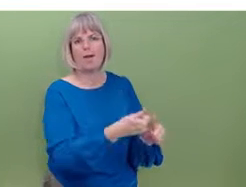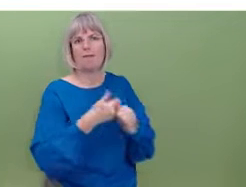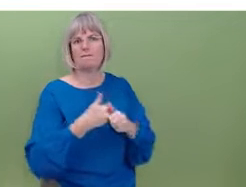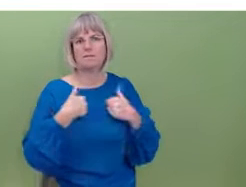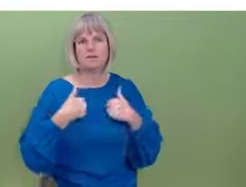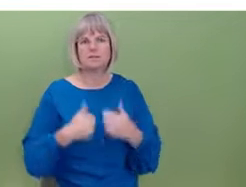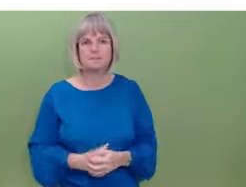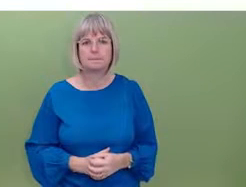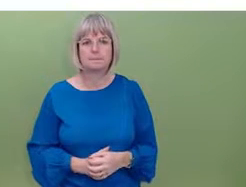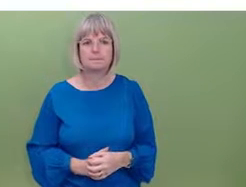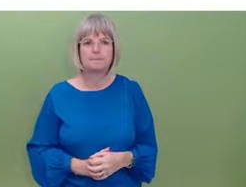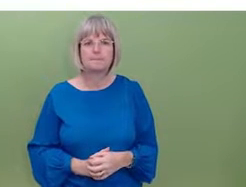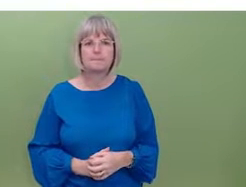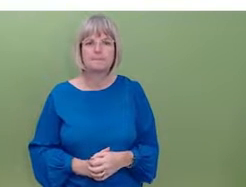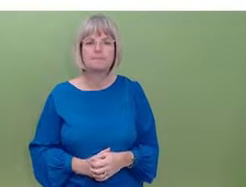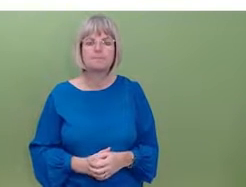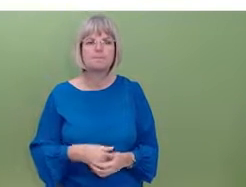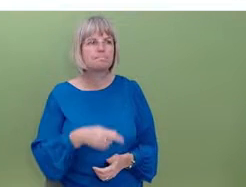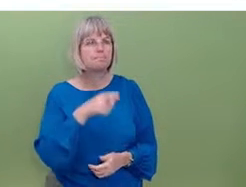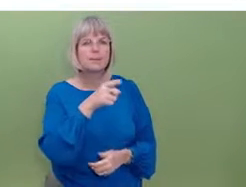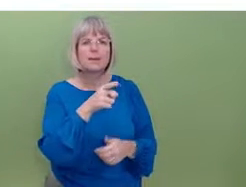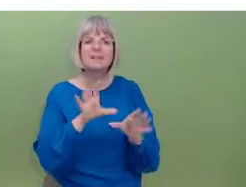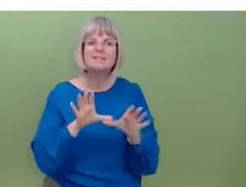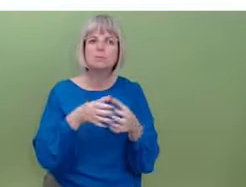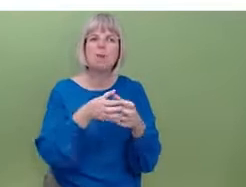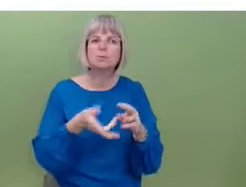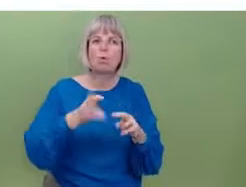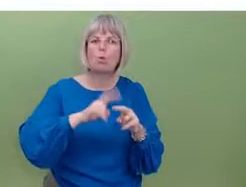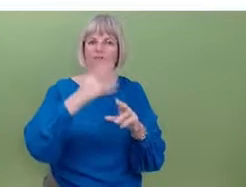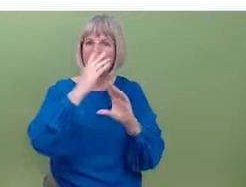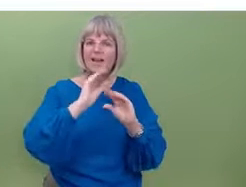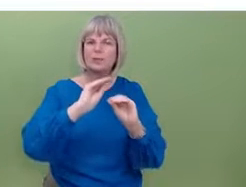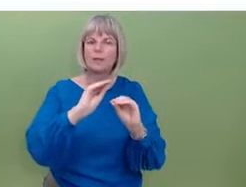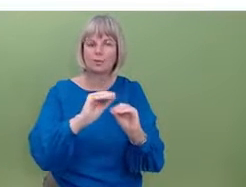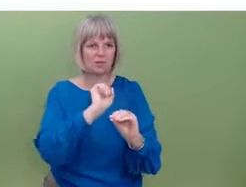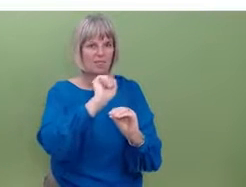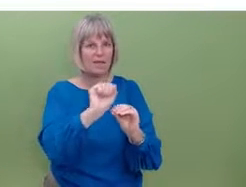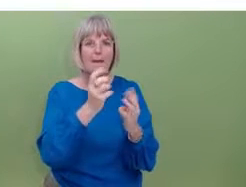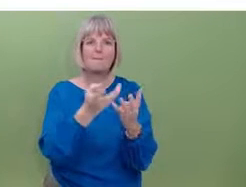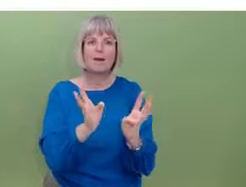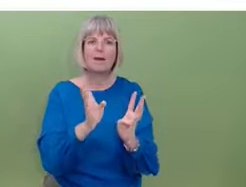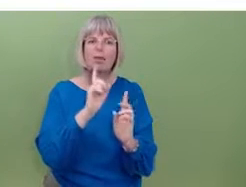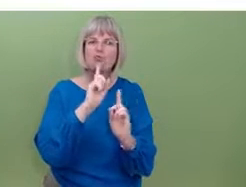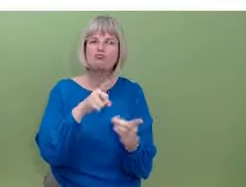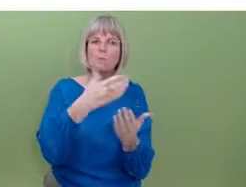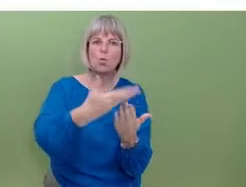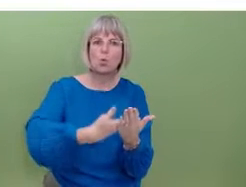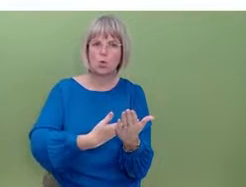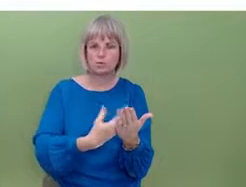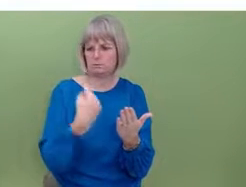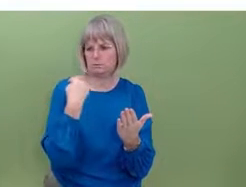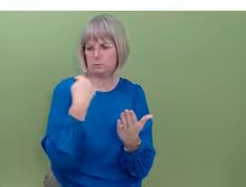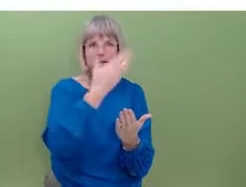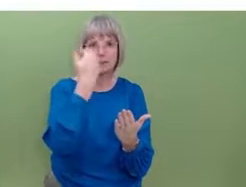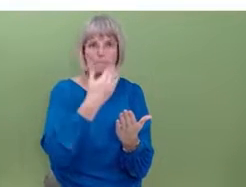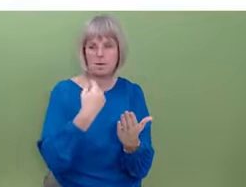The Department of Education's panel report reporting this summer confirmed these